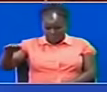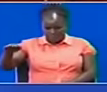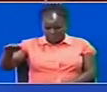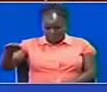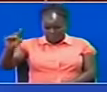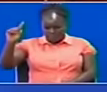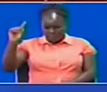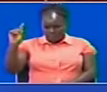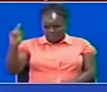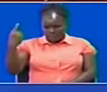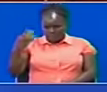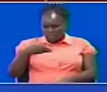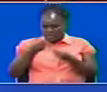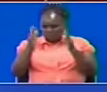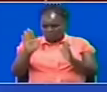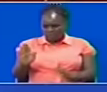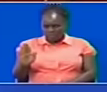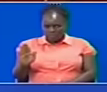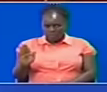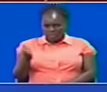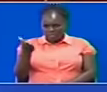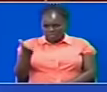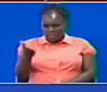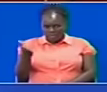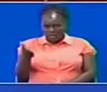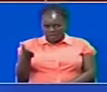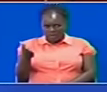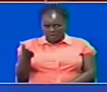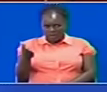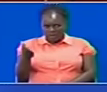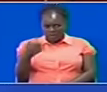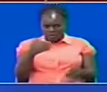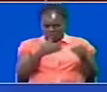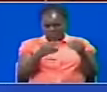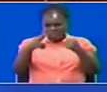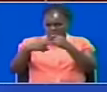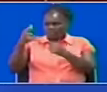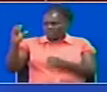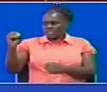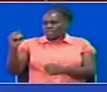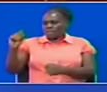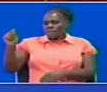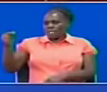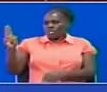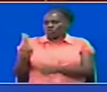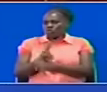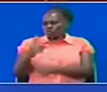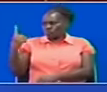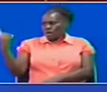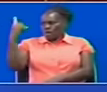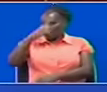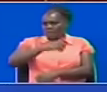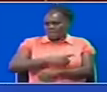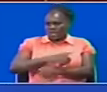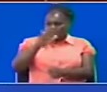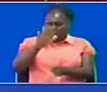the first respondent has been spending about or approximately 70 million shillings on a daily basis on the